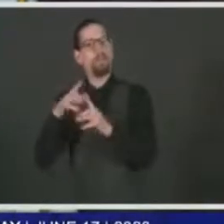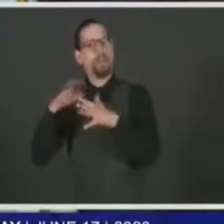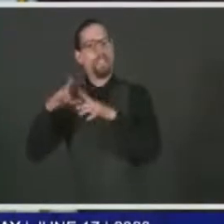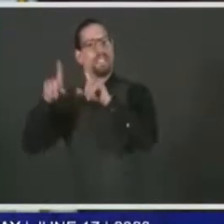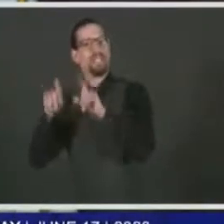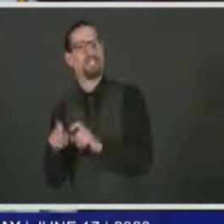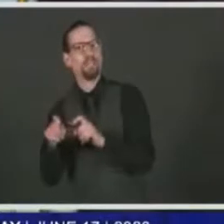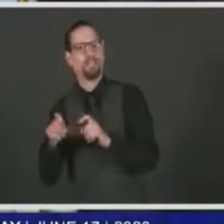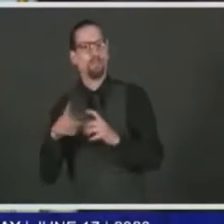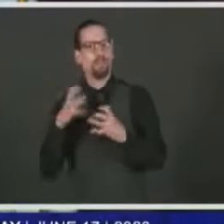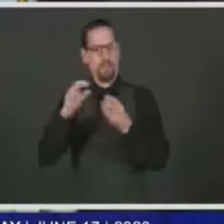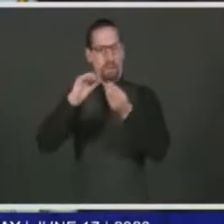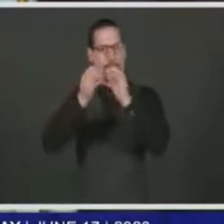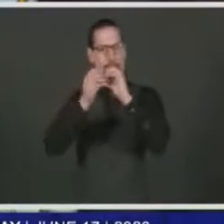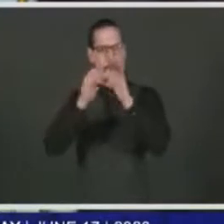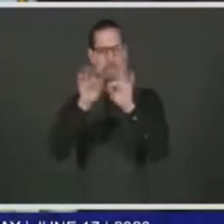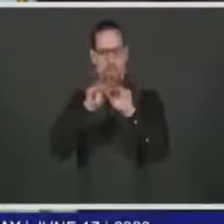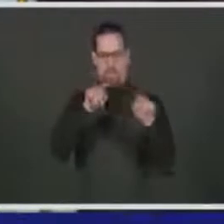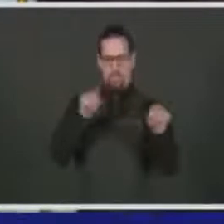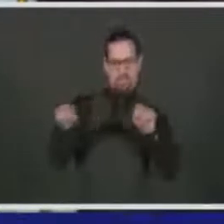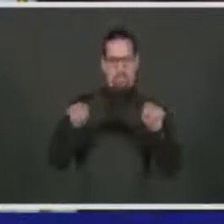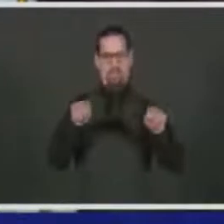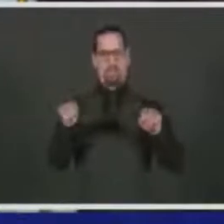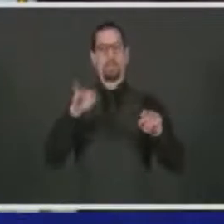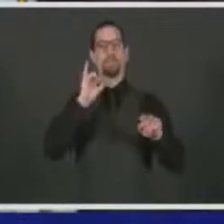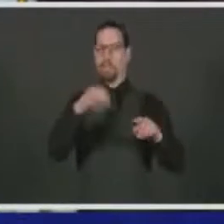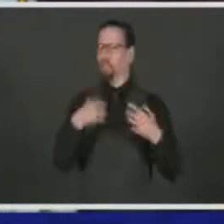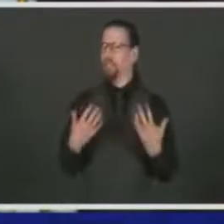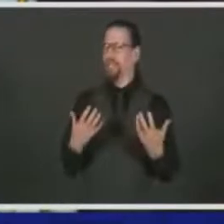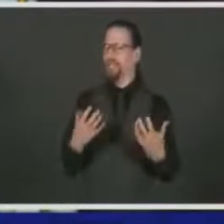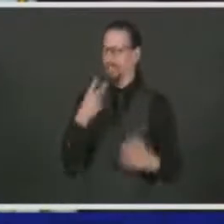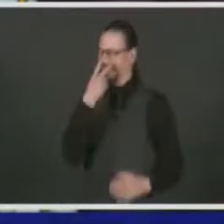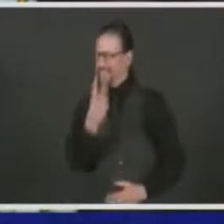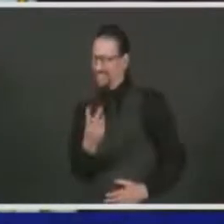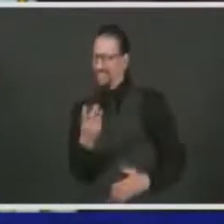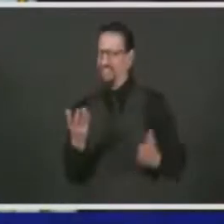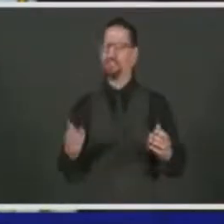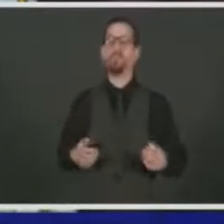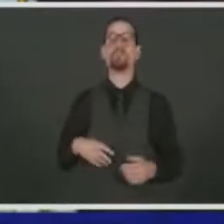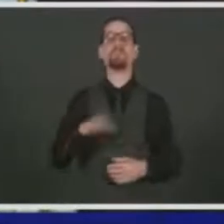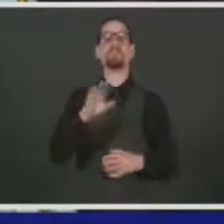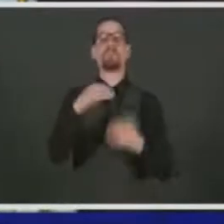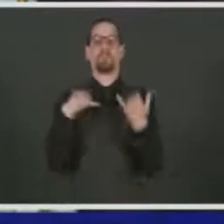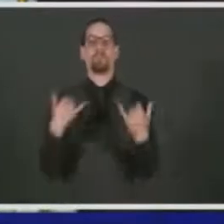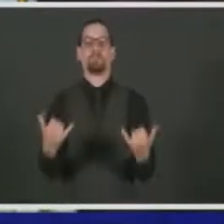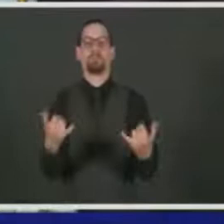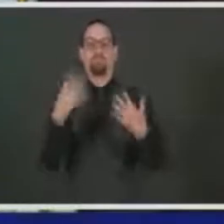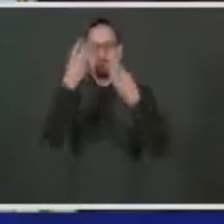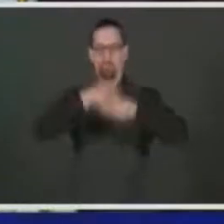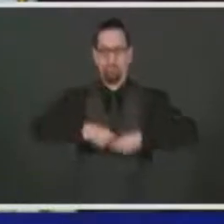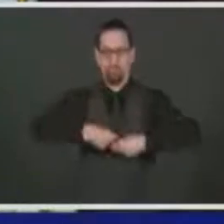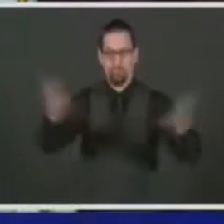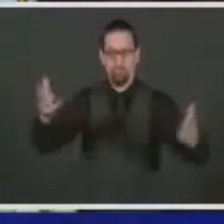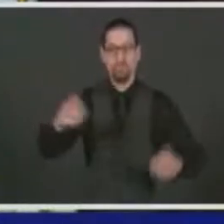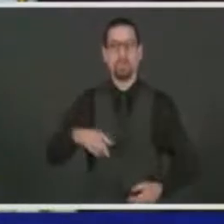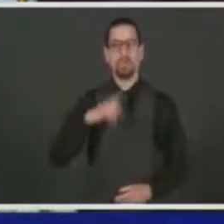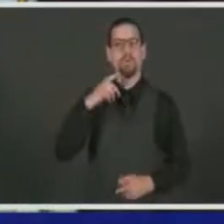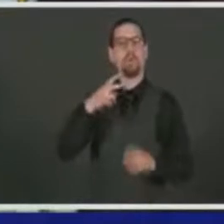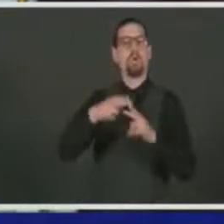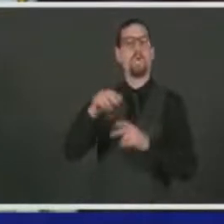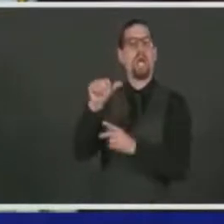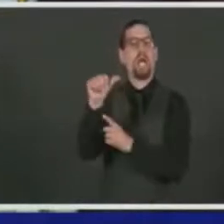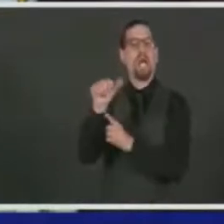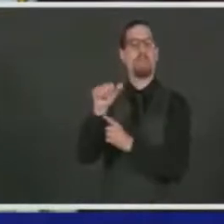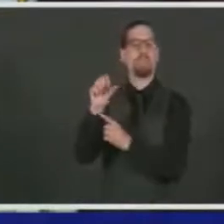new asymptomatic testing sites in communities. Eligible Rhode Islanders without